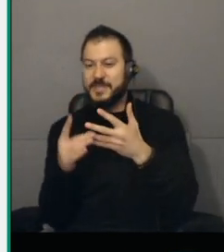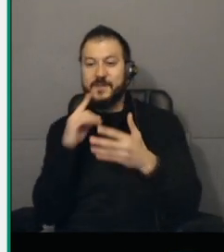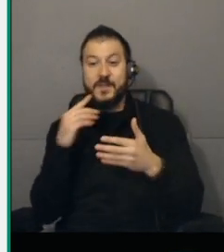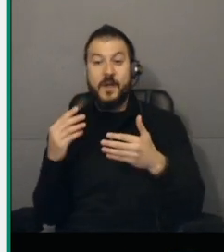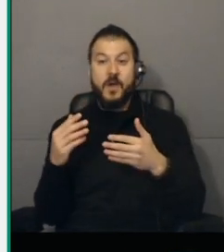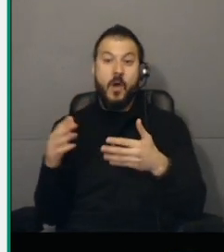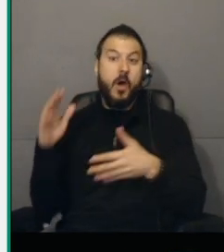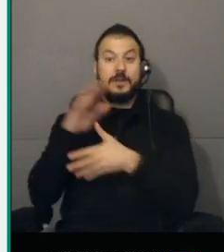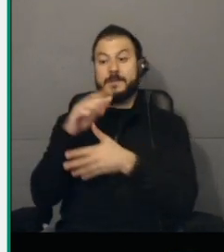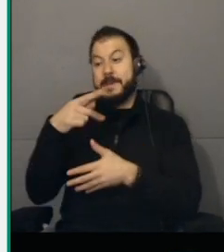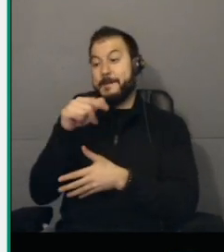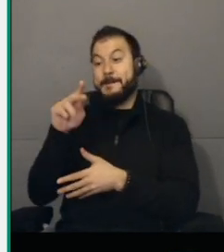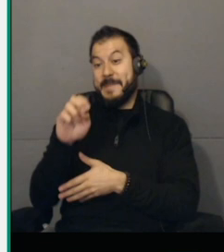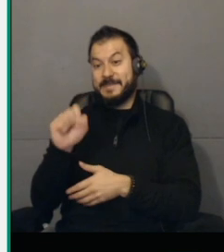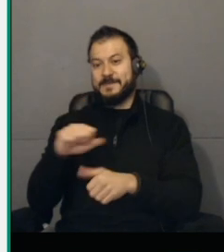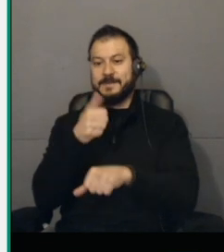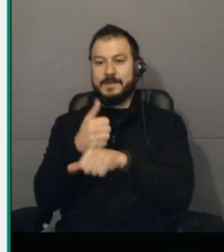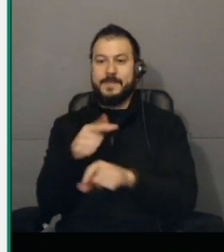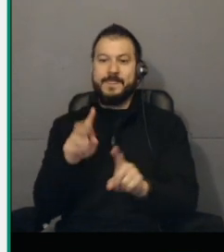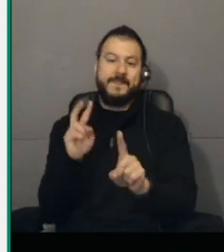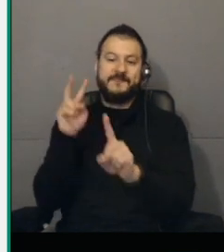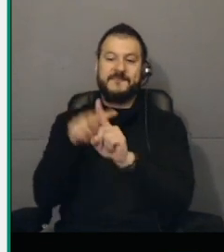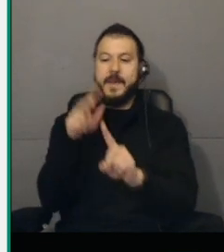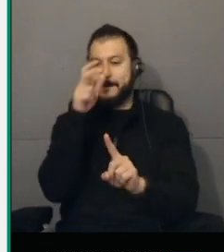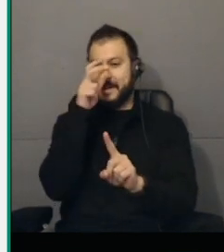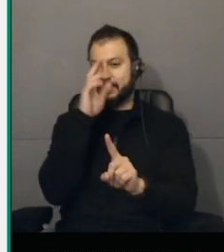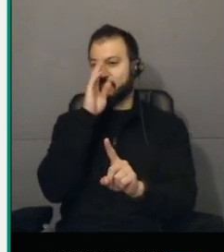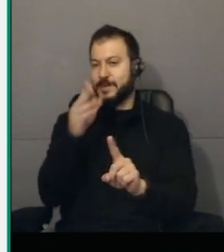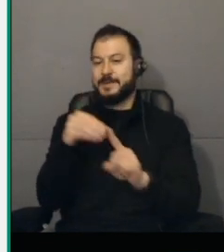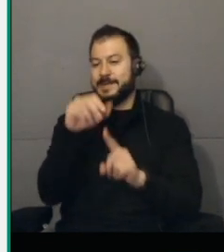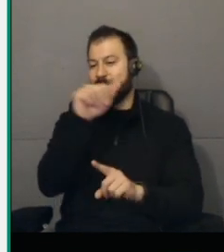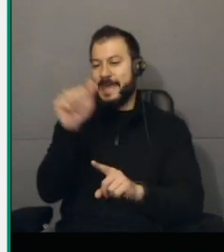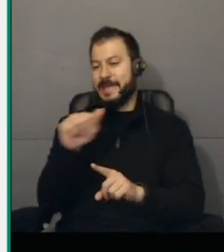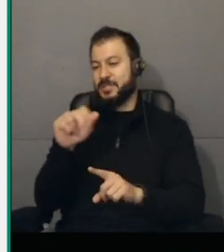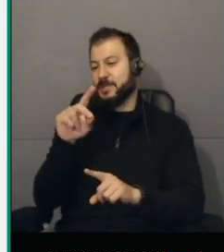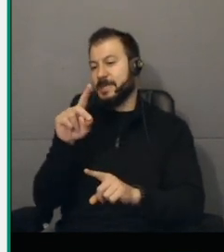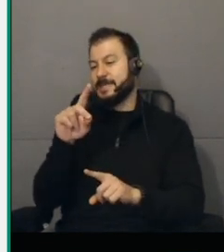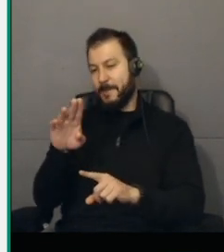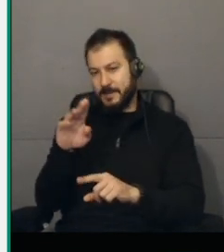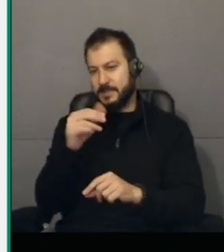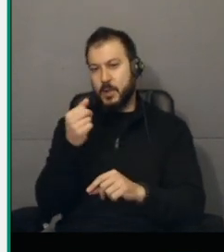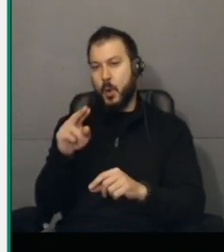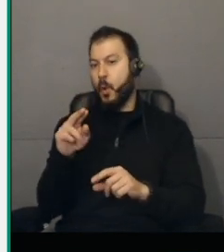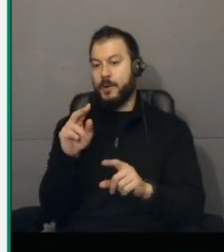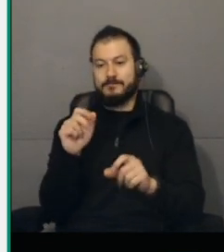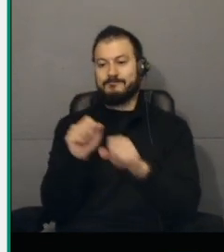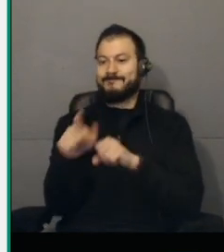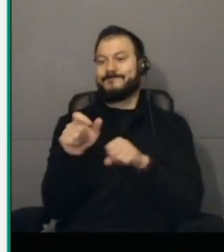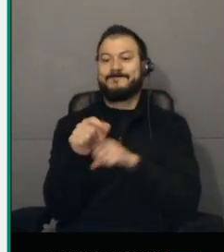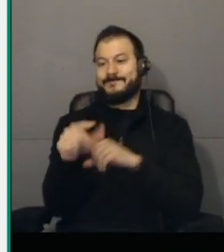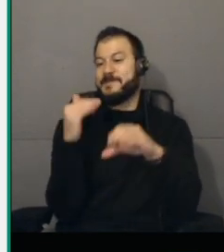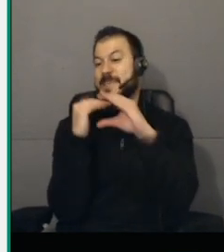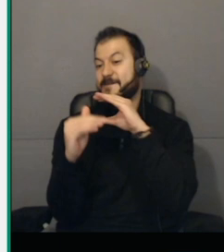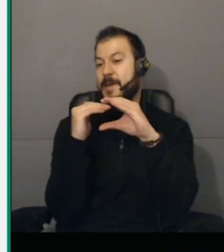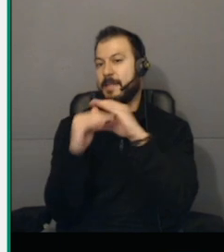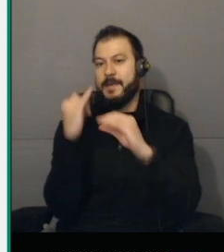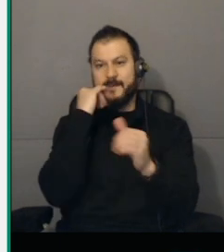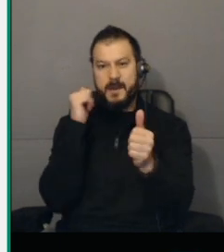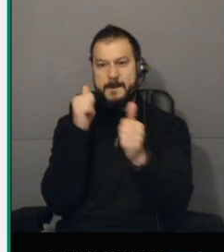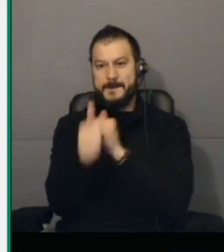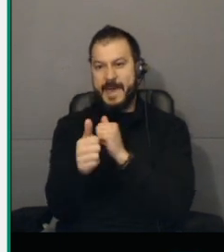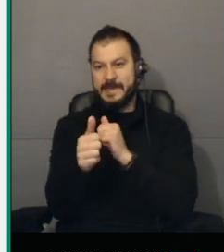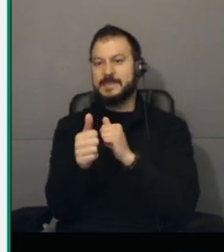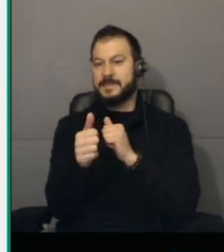passive experience, we could set up a service to file the bugs directly into Azure DevOps or file off email alerts if we pass a certain threshold